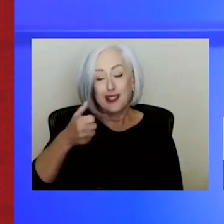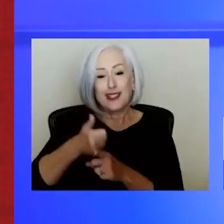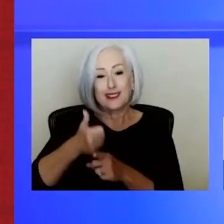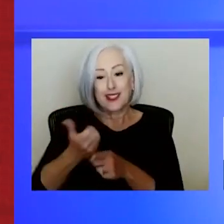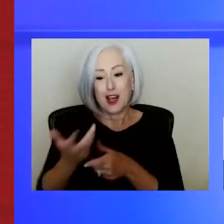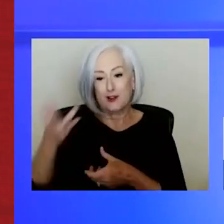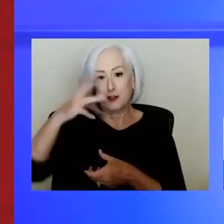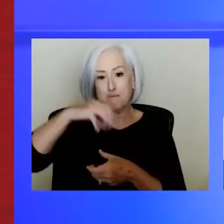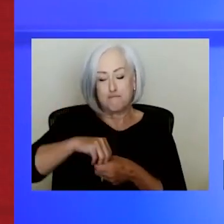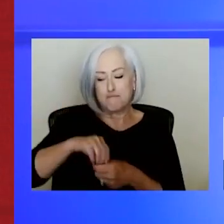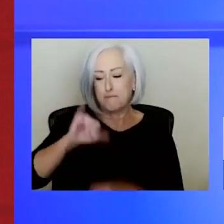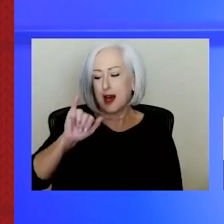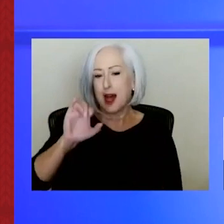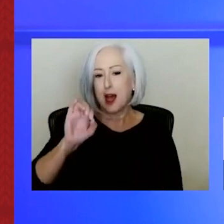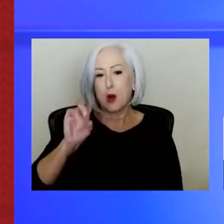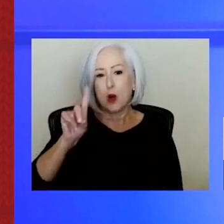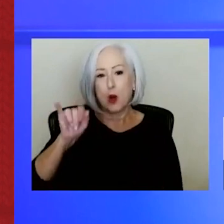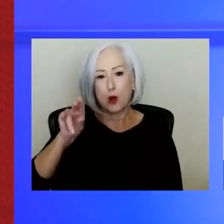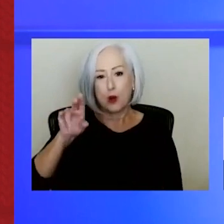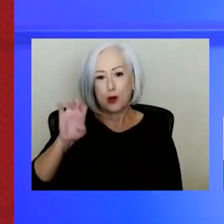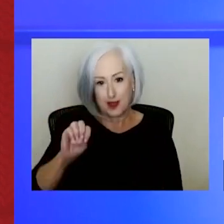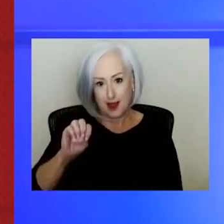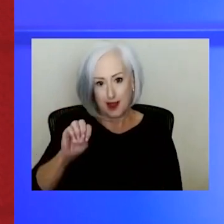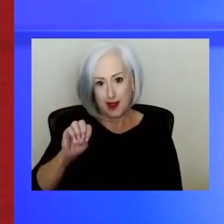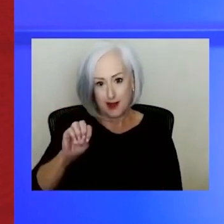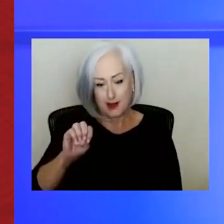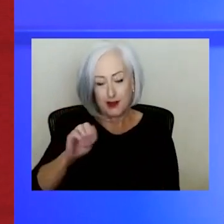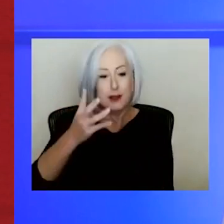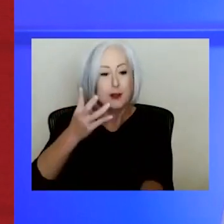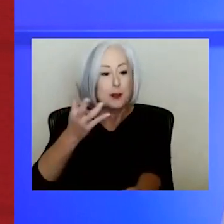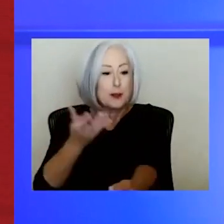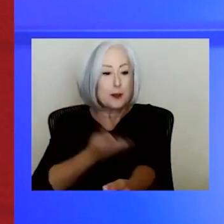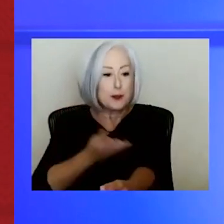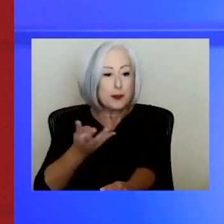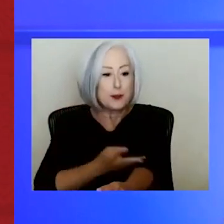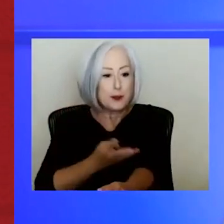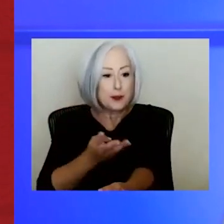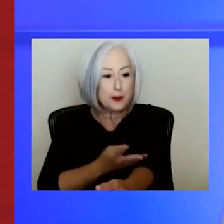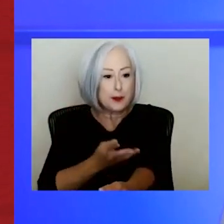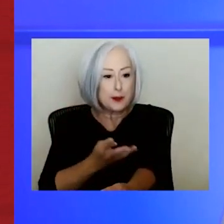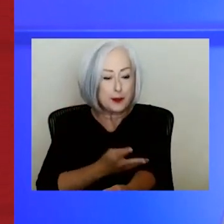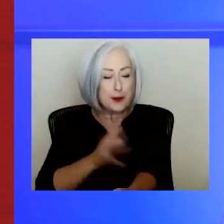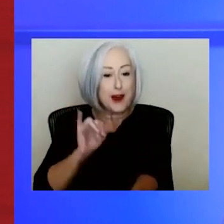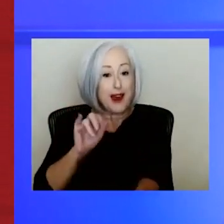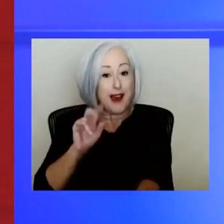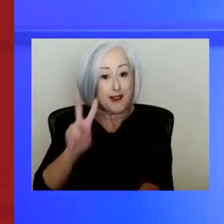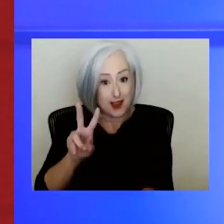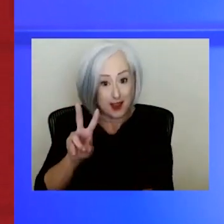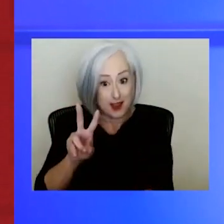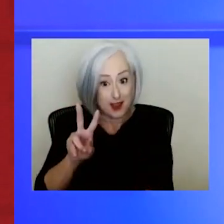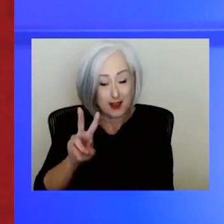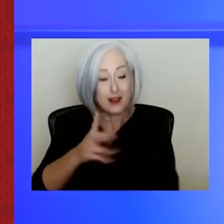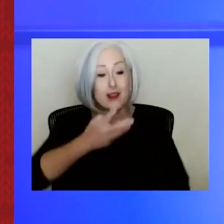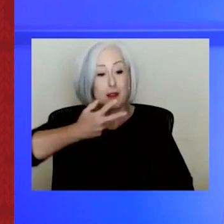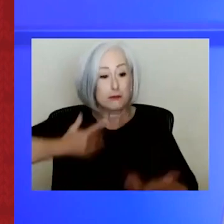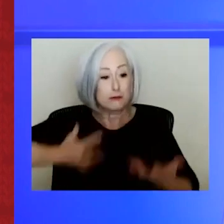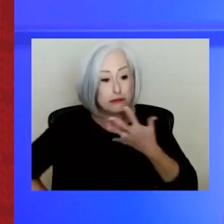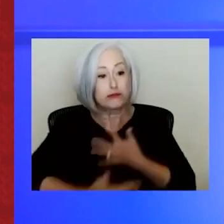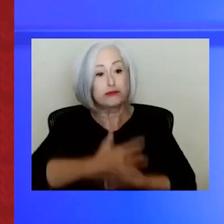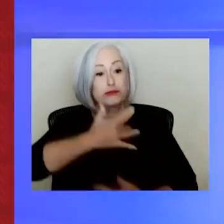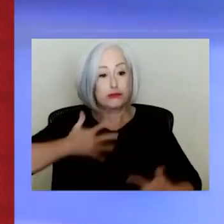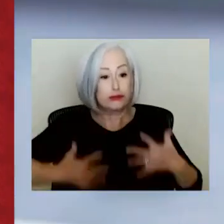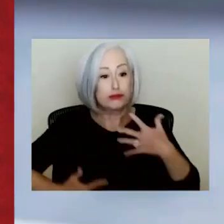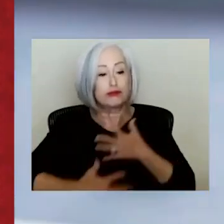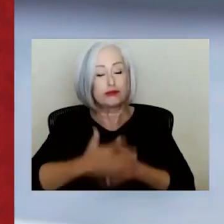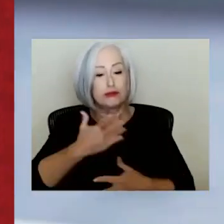through an IV. And then as that fluid is circulating through the body, we then do a CT scan as the dye is percolating